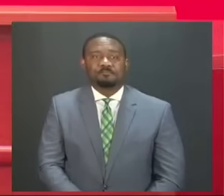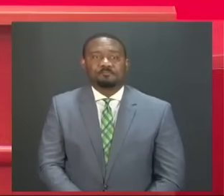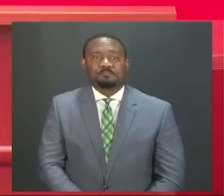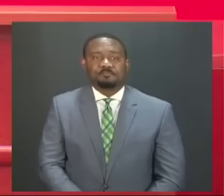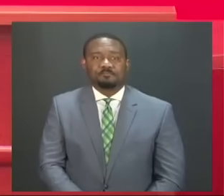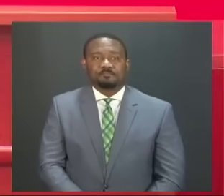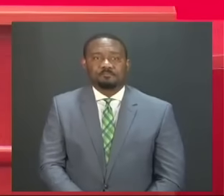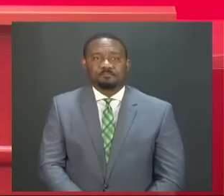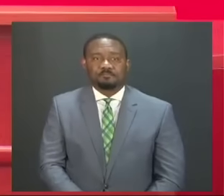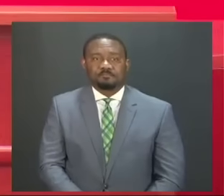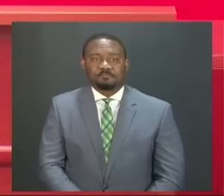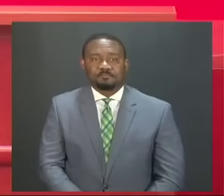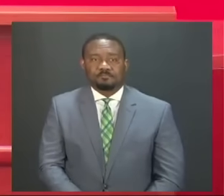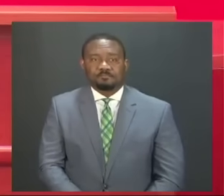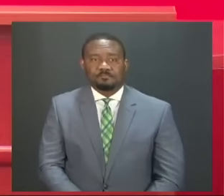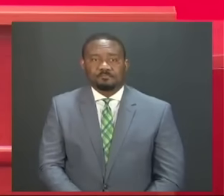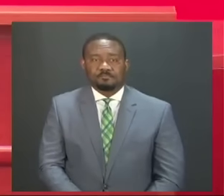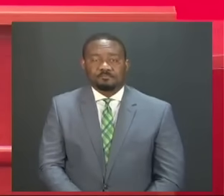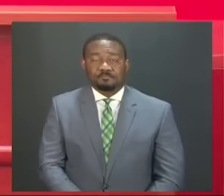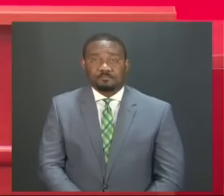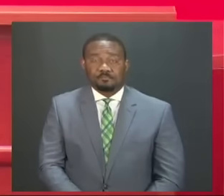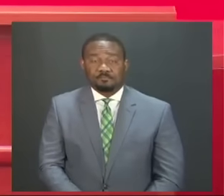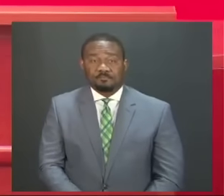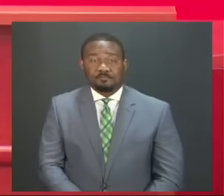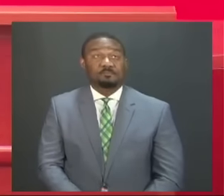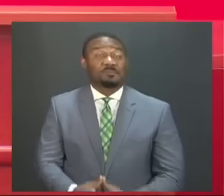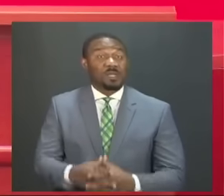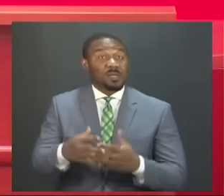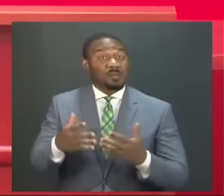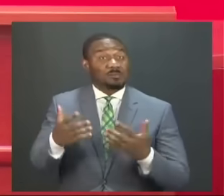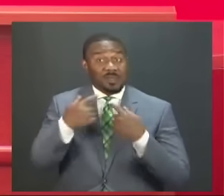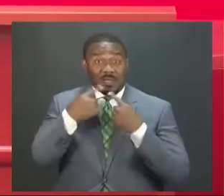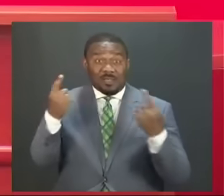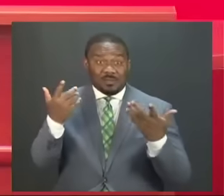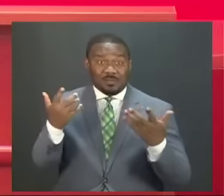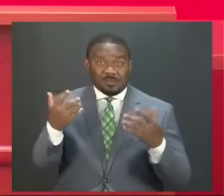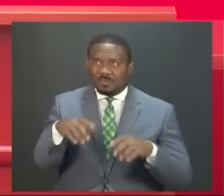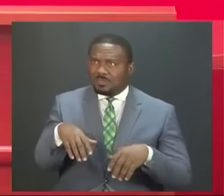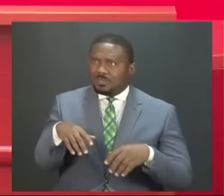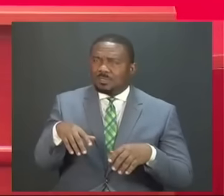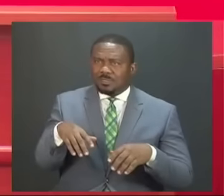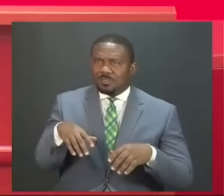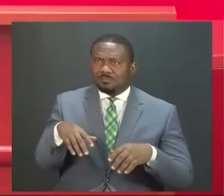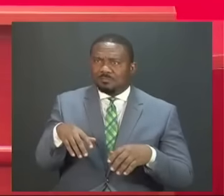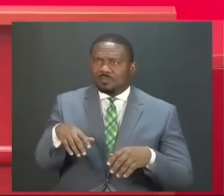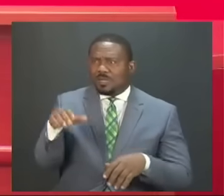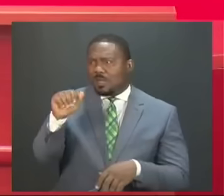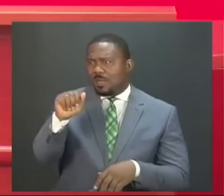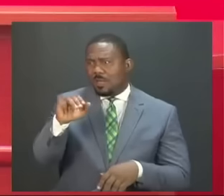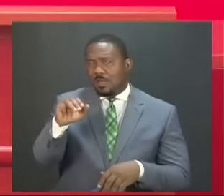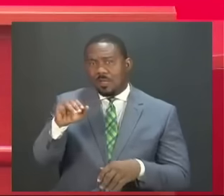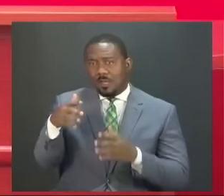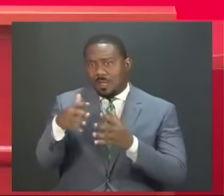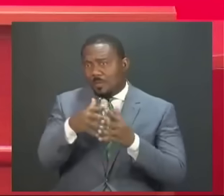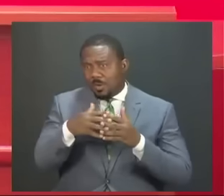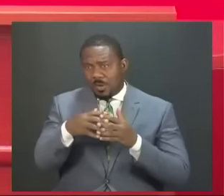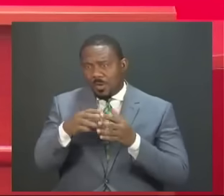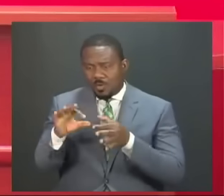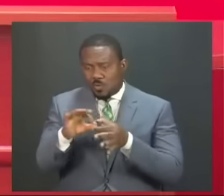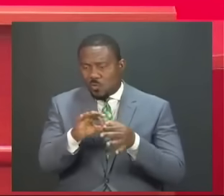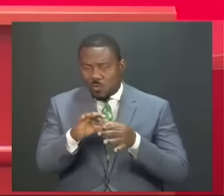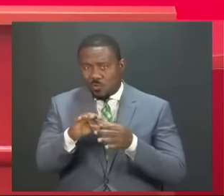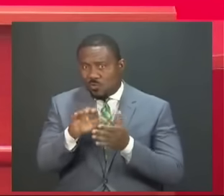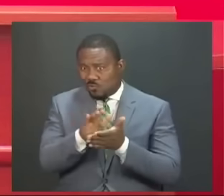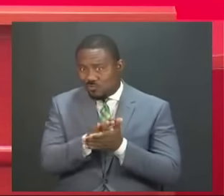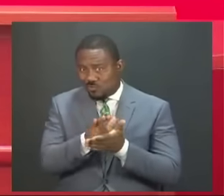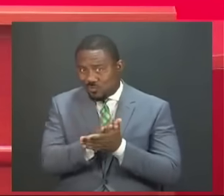Majority Leader, let me announce the presence of students from American Cooperative School. They are led